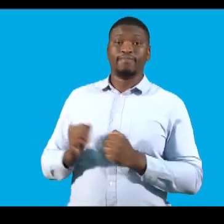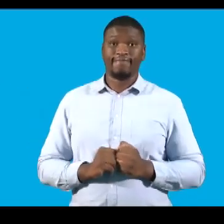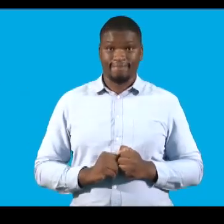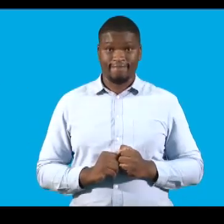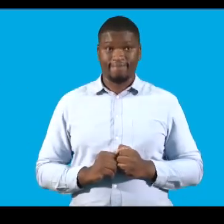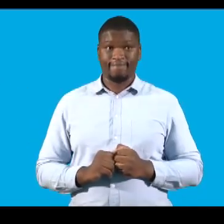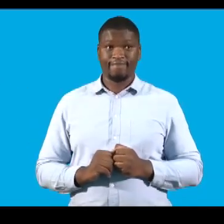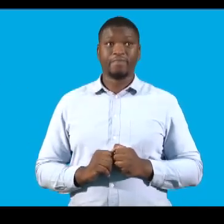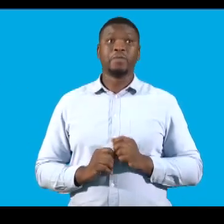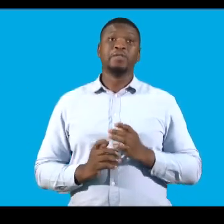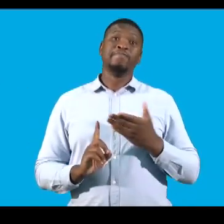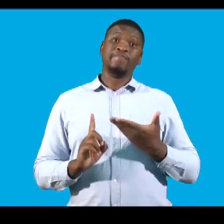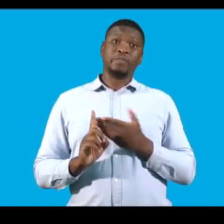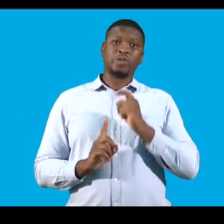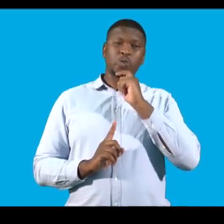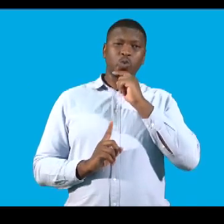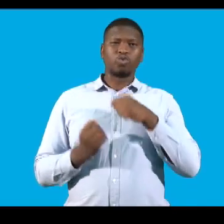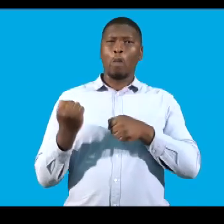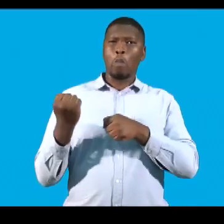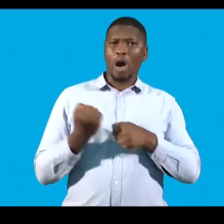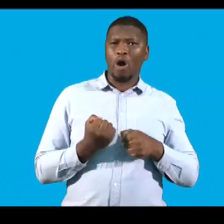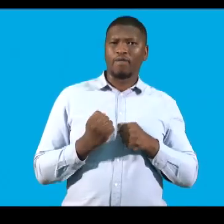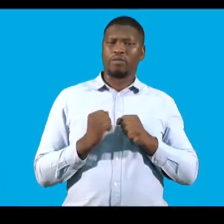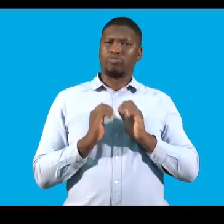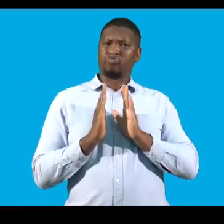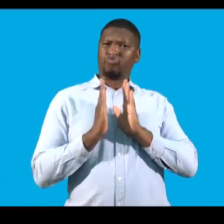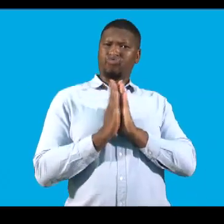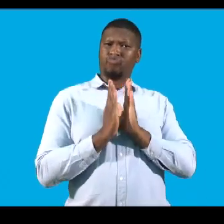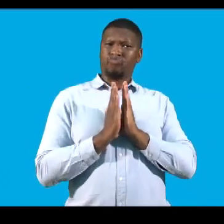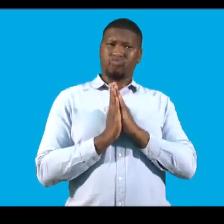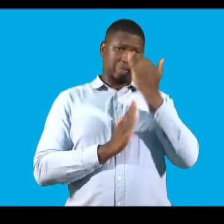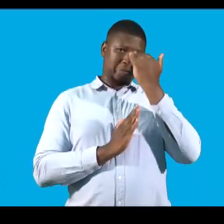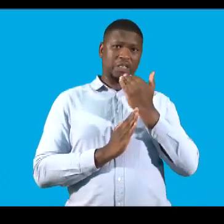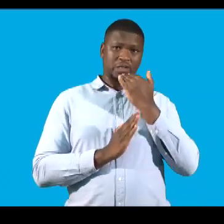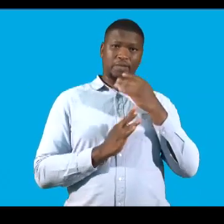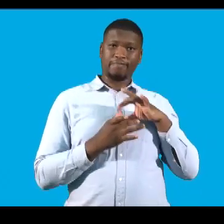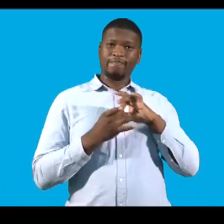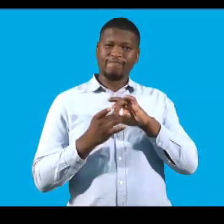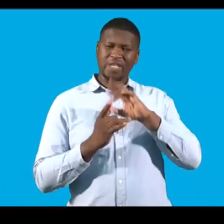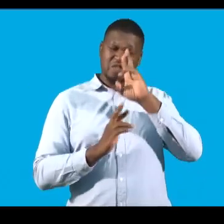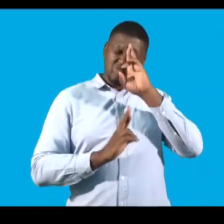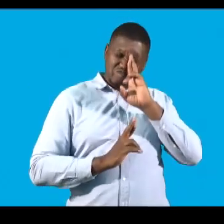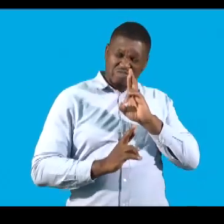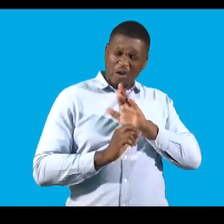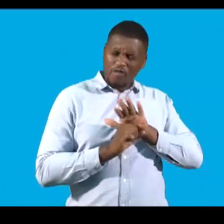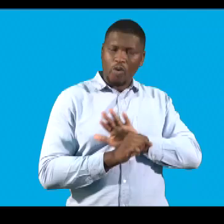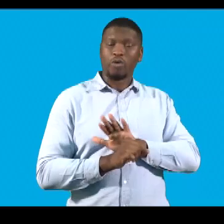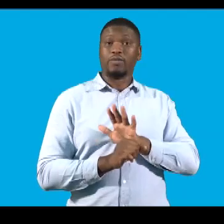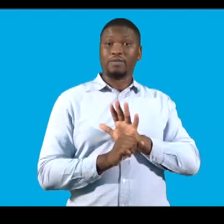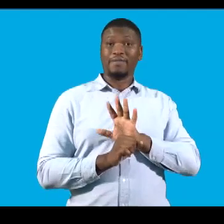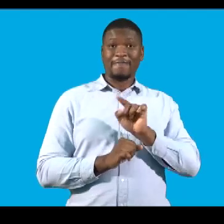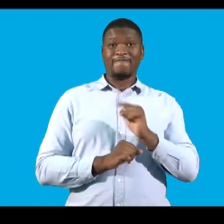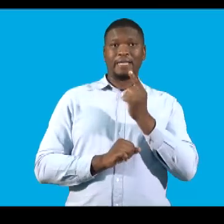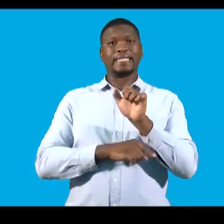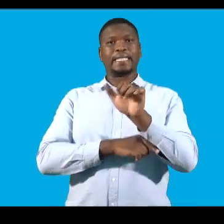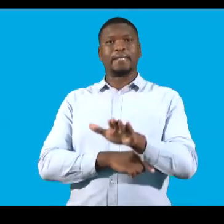speaker uses powerful religious images in these lines, conveying a tone of reverence and contemplation. So this